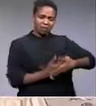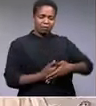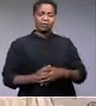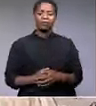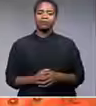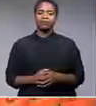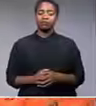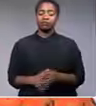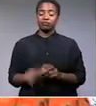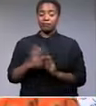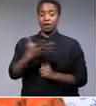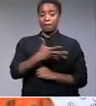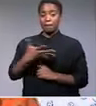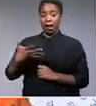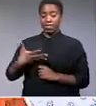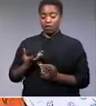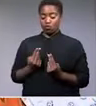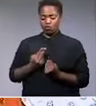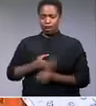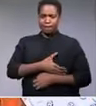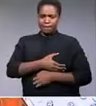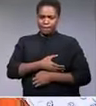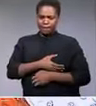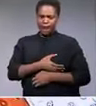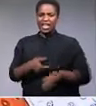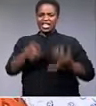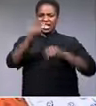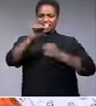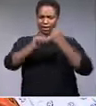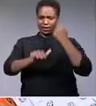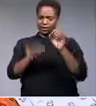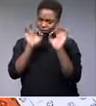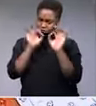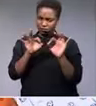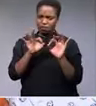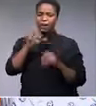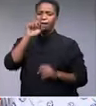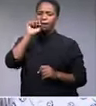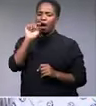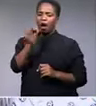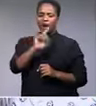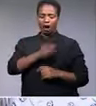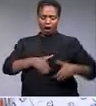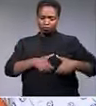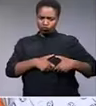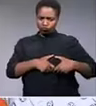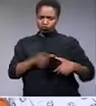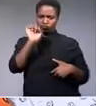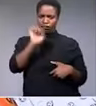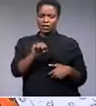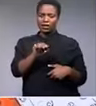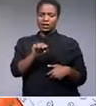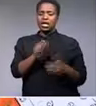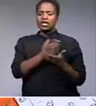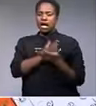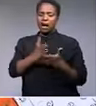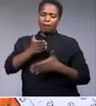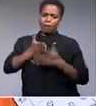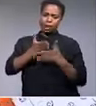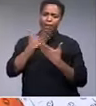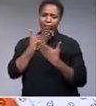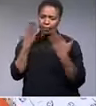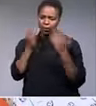also advised mothers to breastfeed for 6 months exclusively. Those I've spoken to are not working,